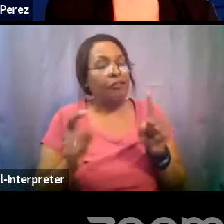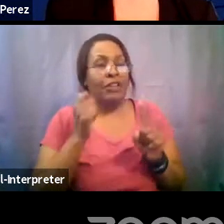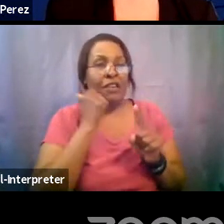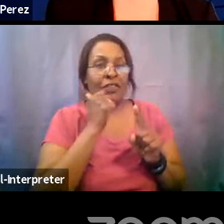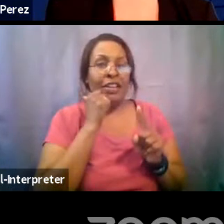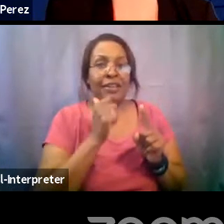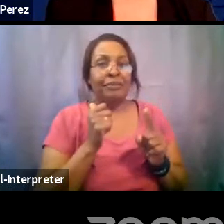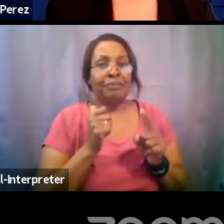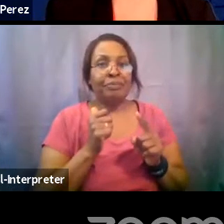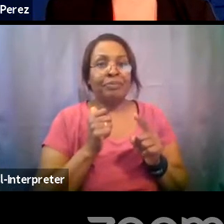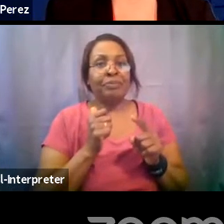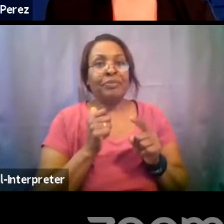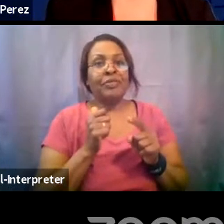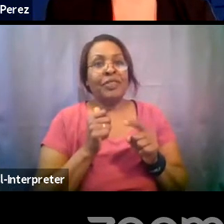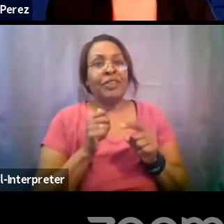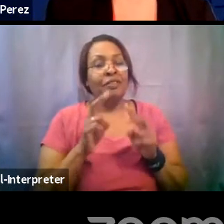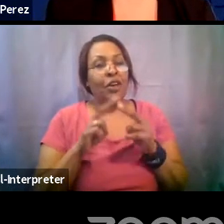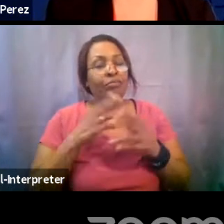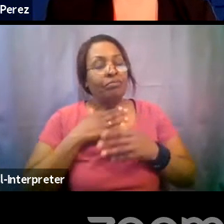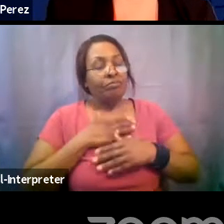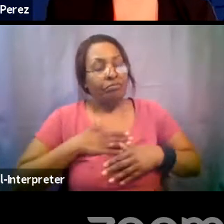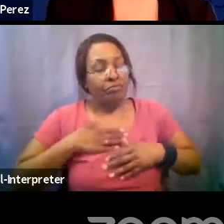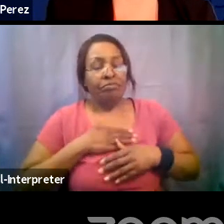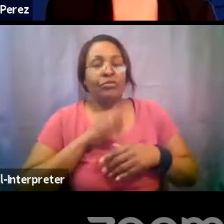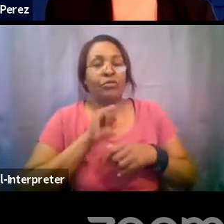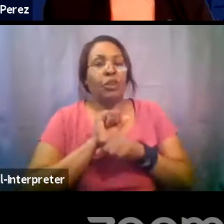fun. It's a very enjoyable job.